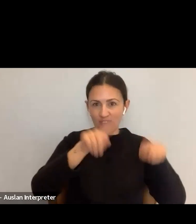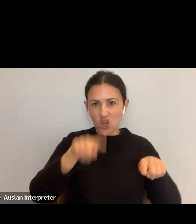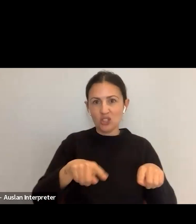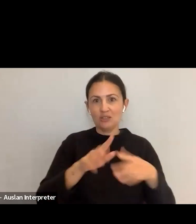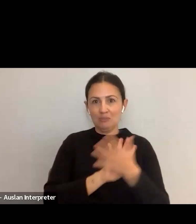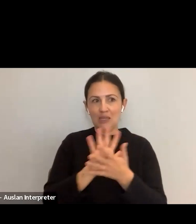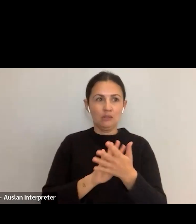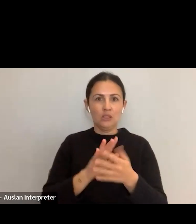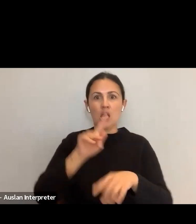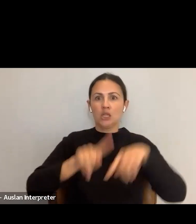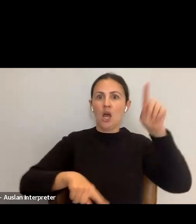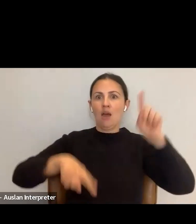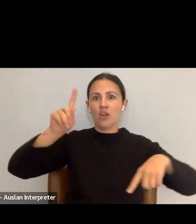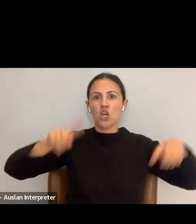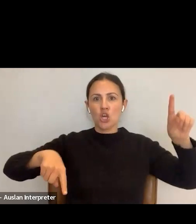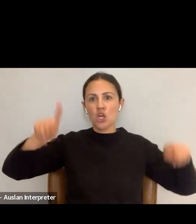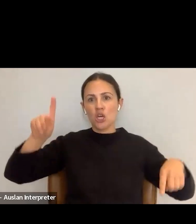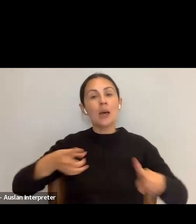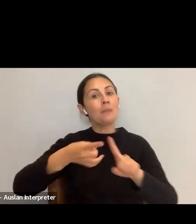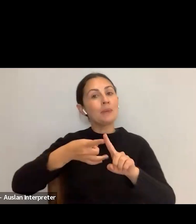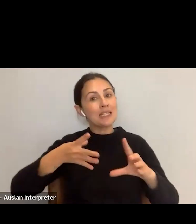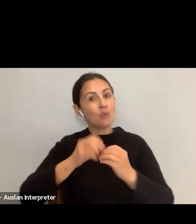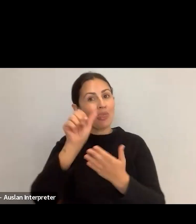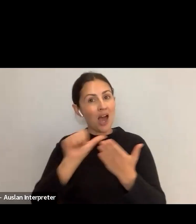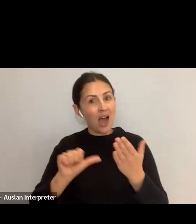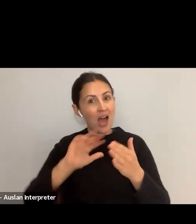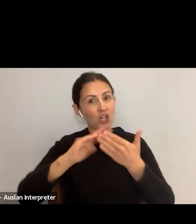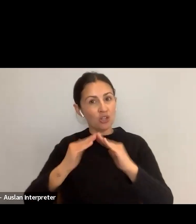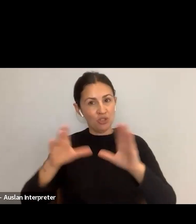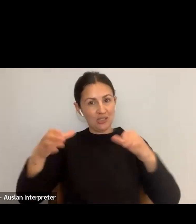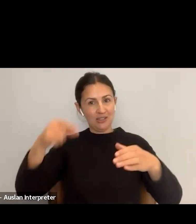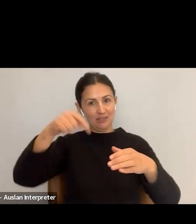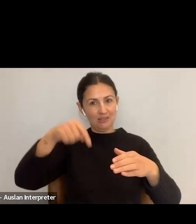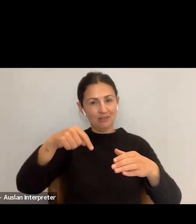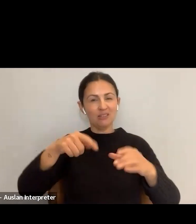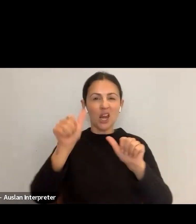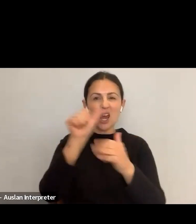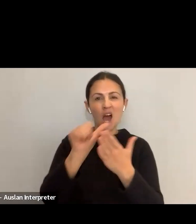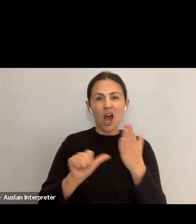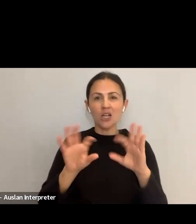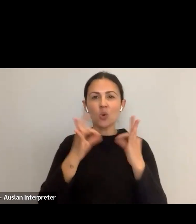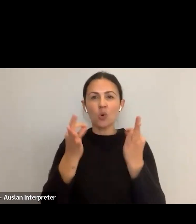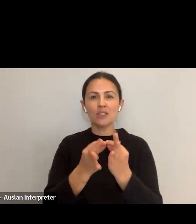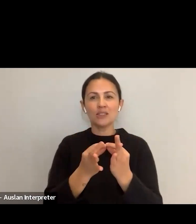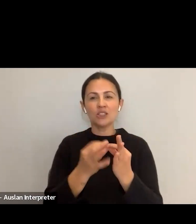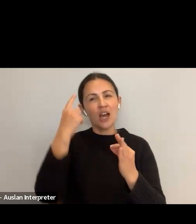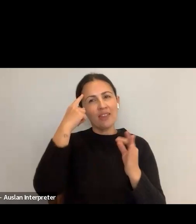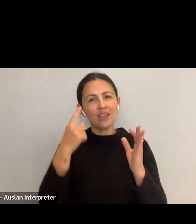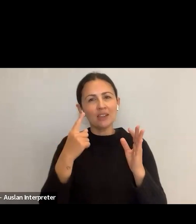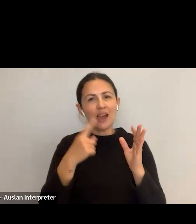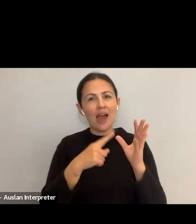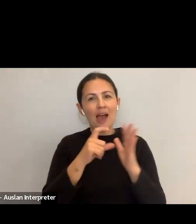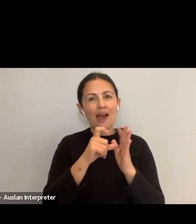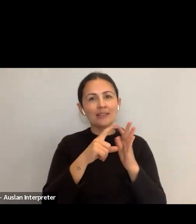particularly within the arts, where I'm seeing such a deficit of, as Lena pointed out, or I think it might have been Adelaide, I apologise, in the very